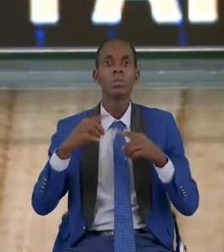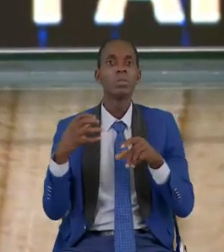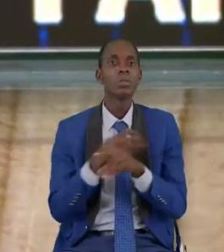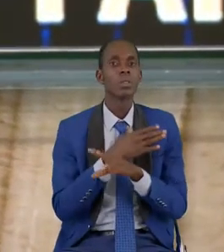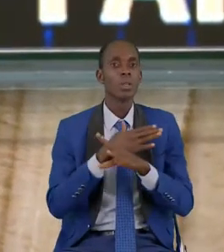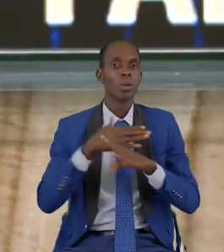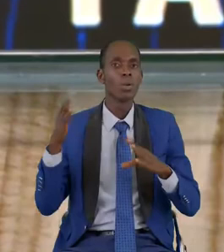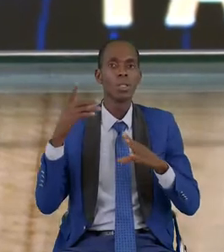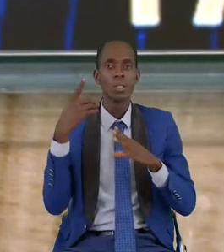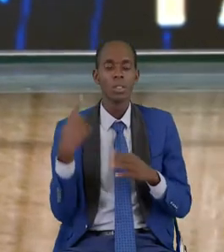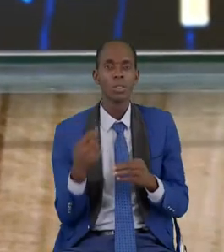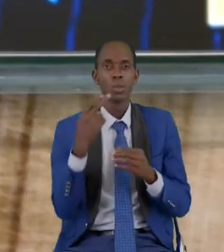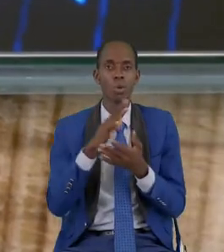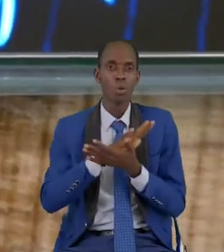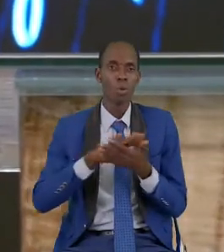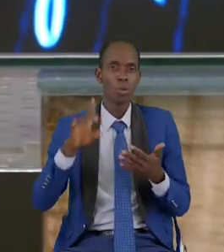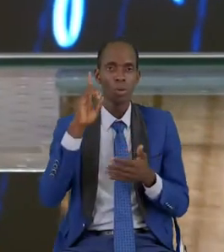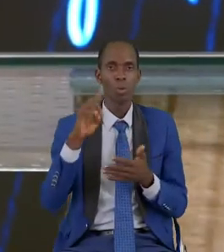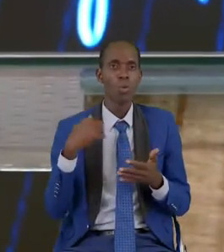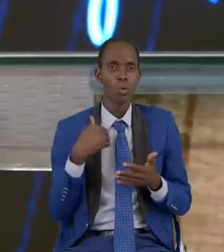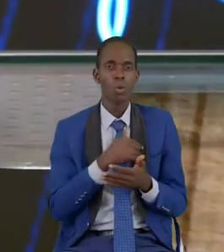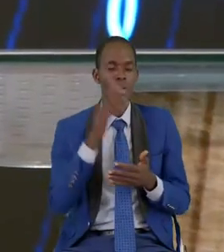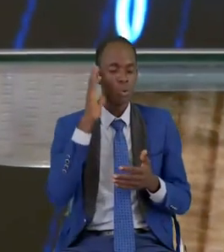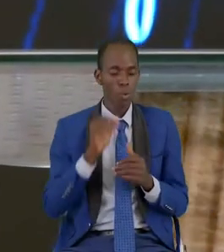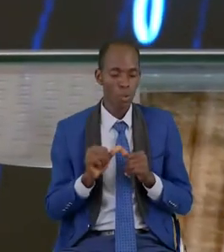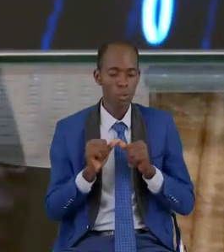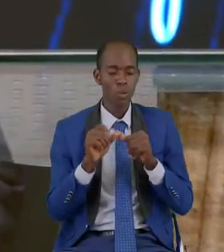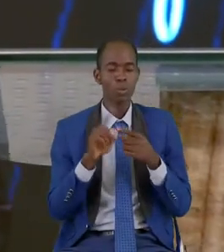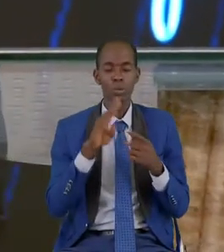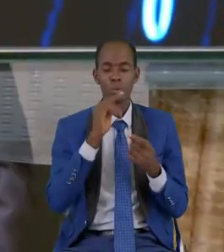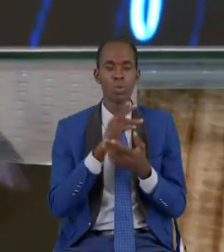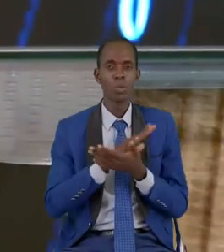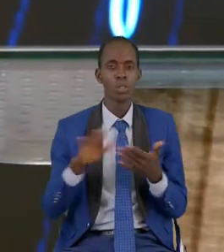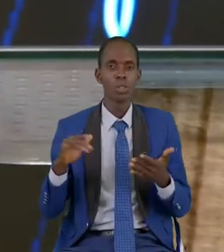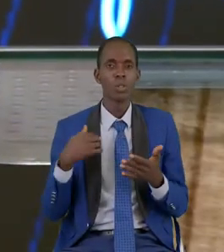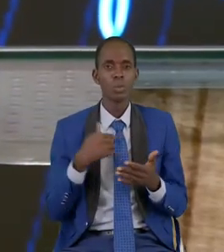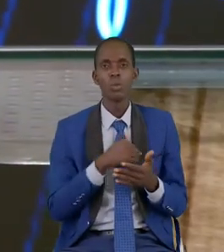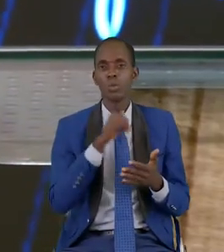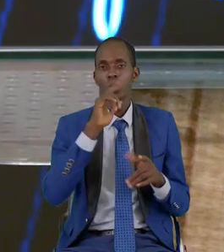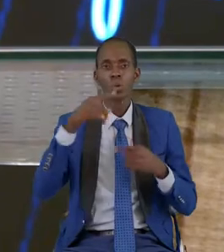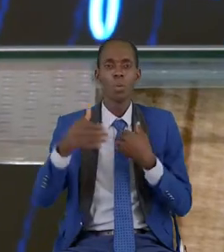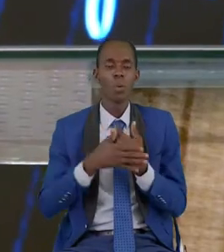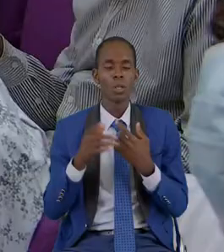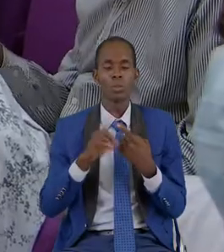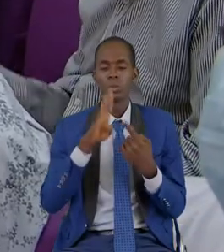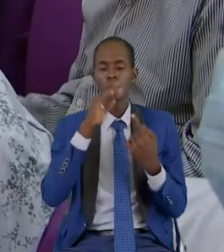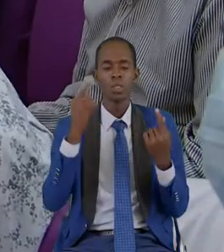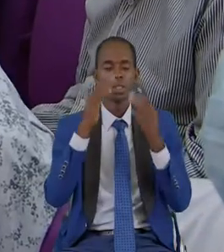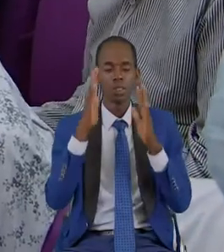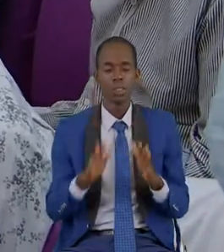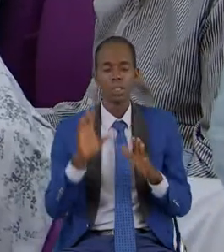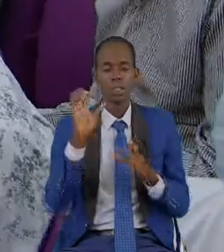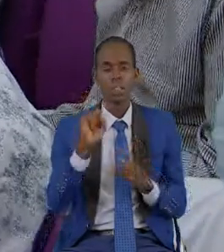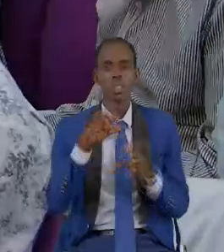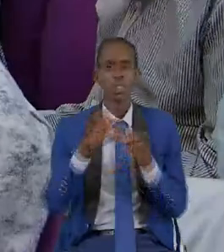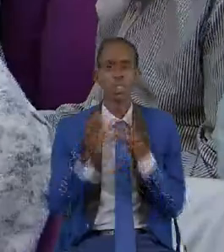sins, where we remain saints, will not have gone back to be sinners in Jesus' name. Look at